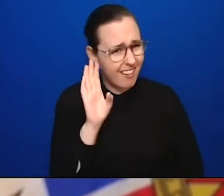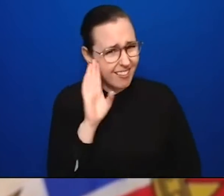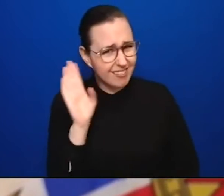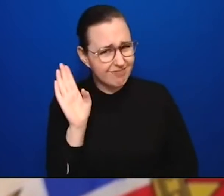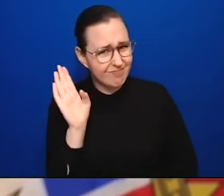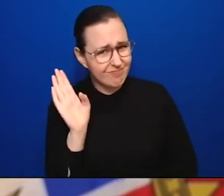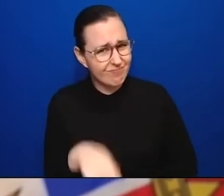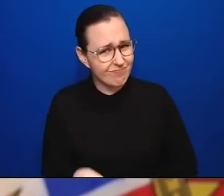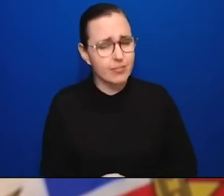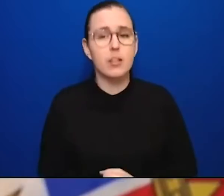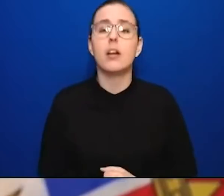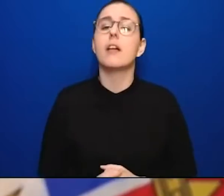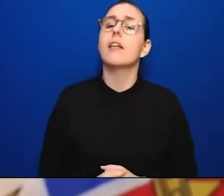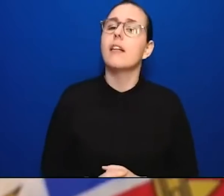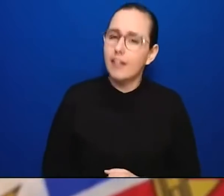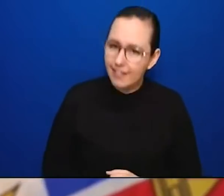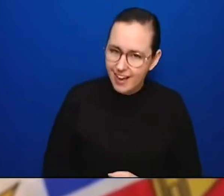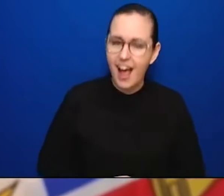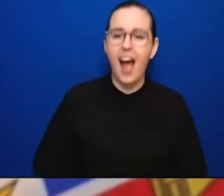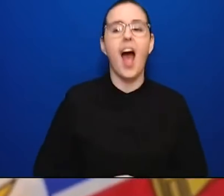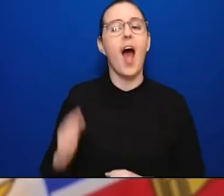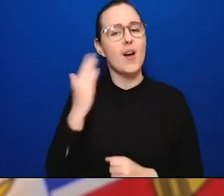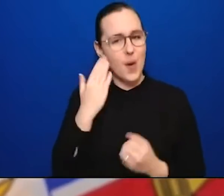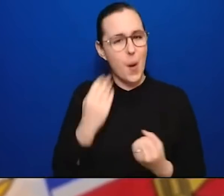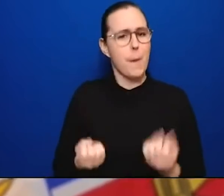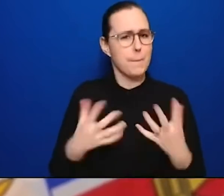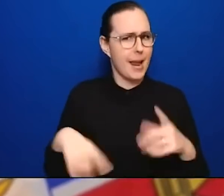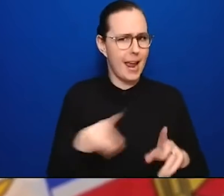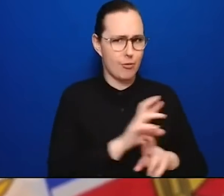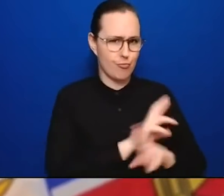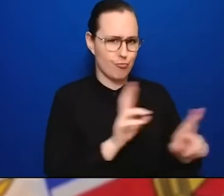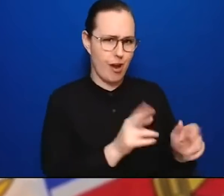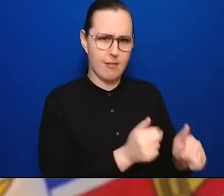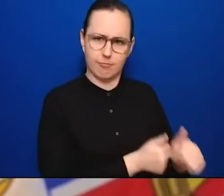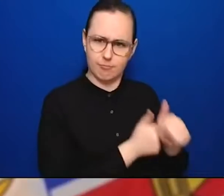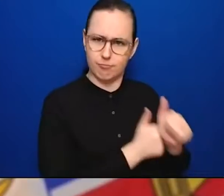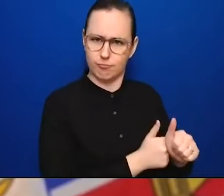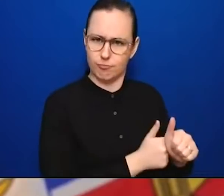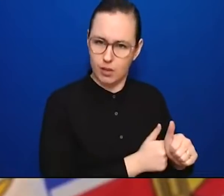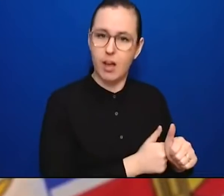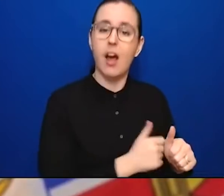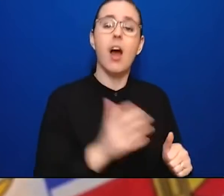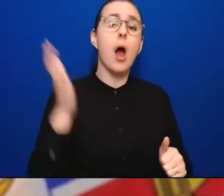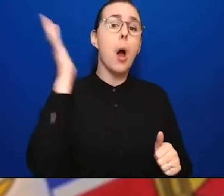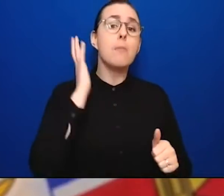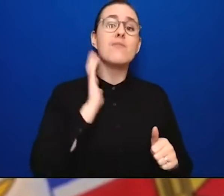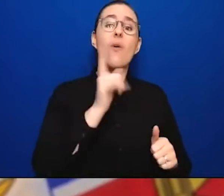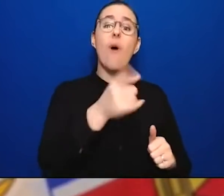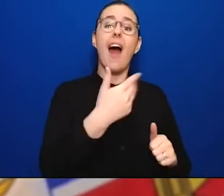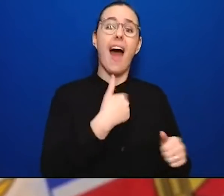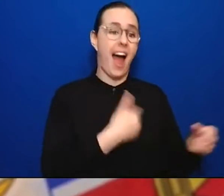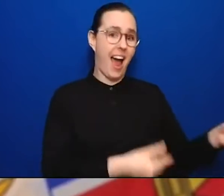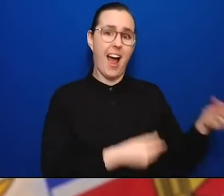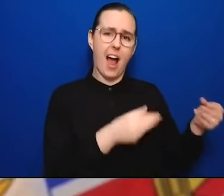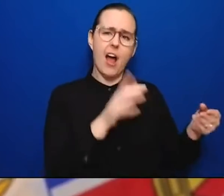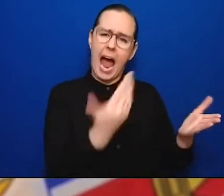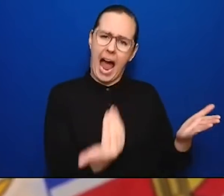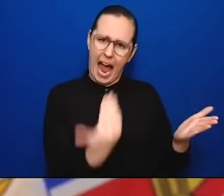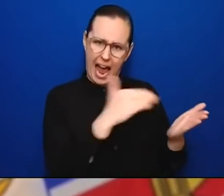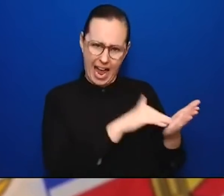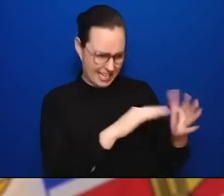iterations. This is about activating all of those layers of protection again to reduce the impact of the